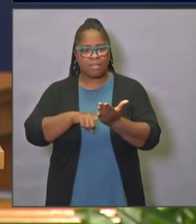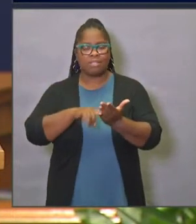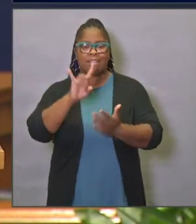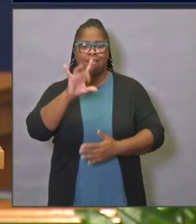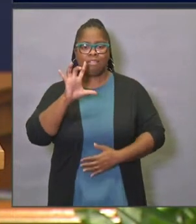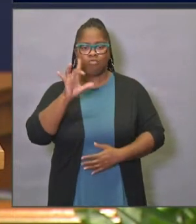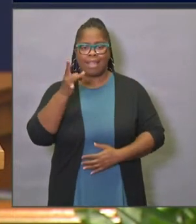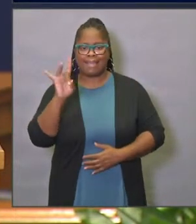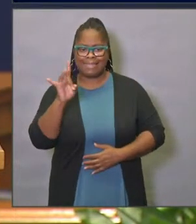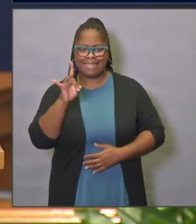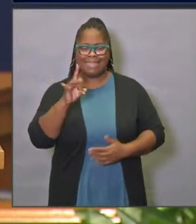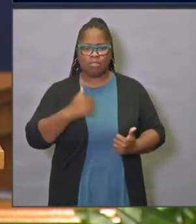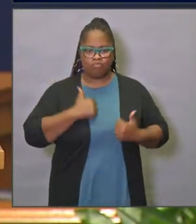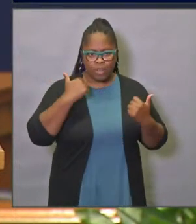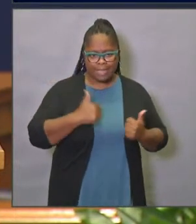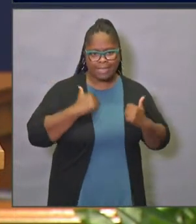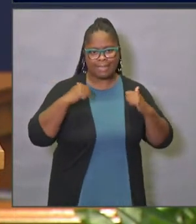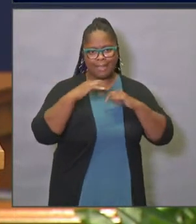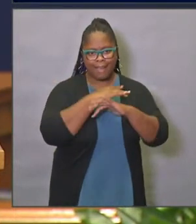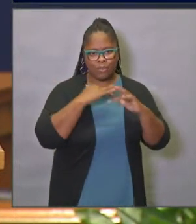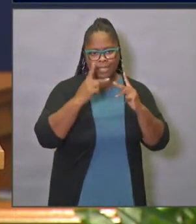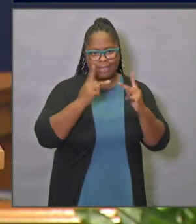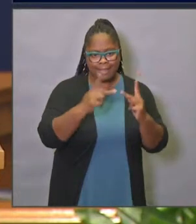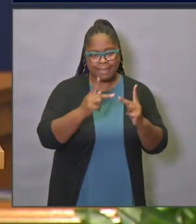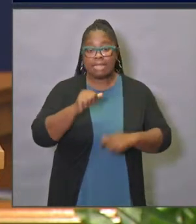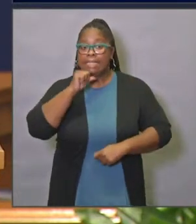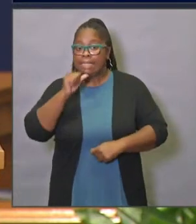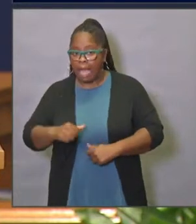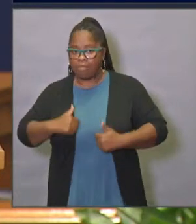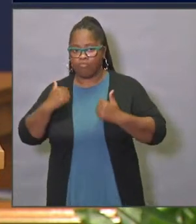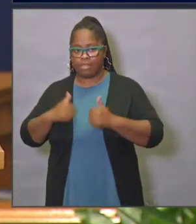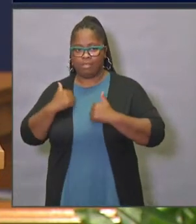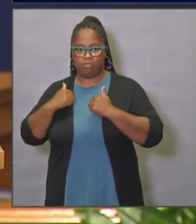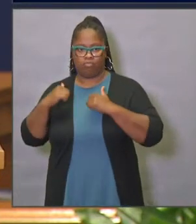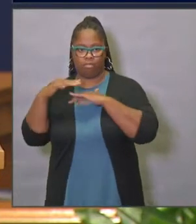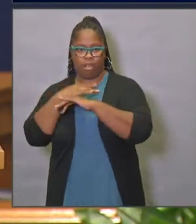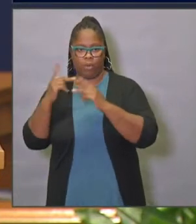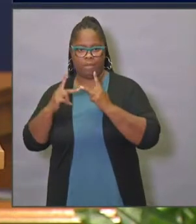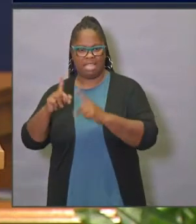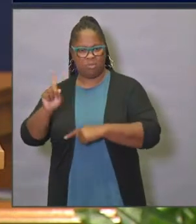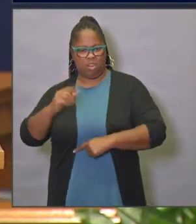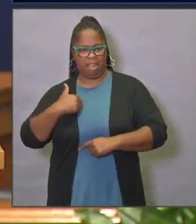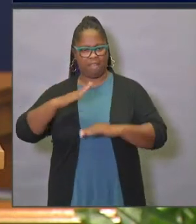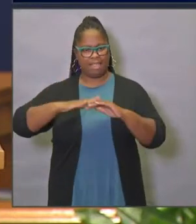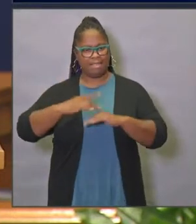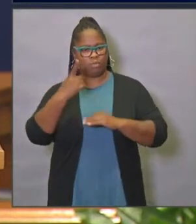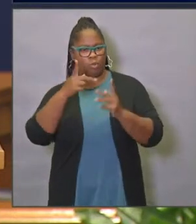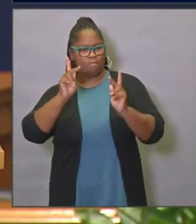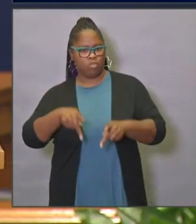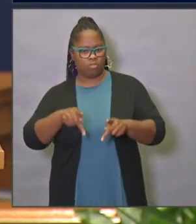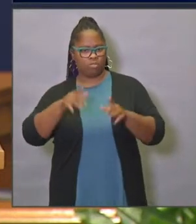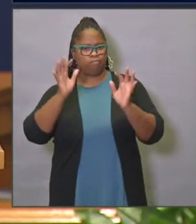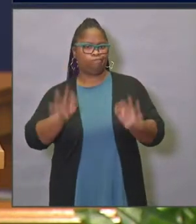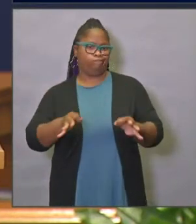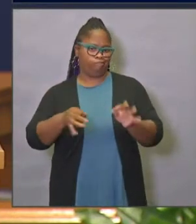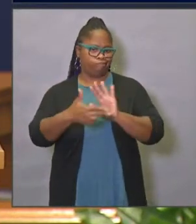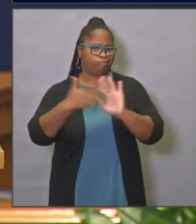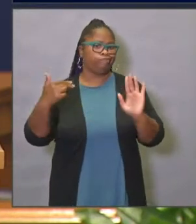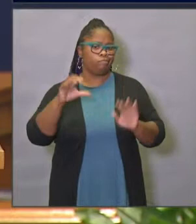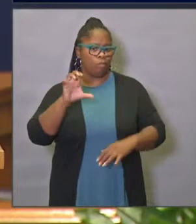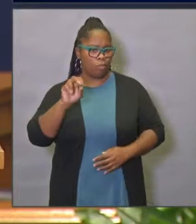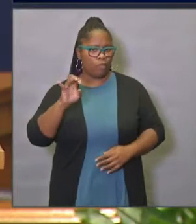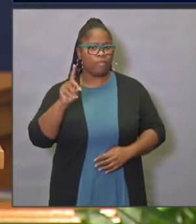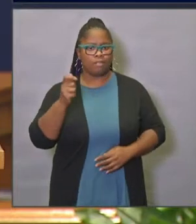1,818 residential congregate settings and non-residential settings with at least one confirmed case of COVID-19.